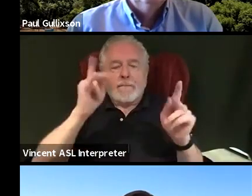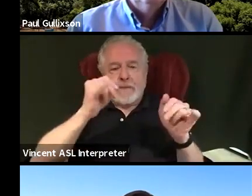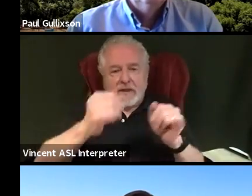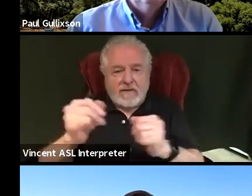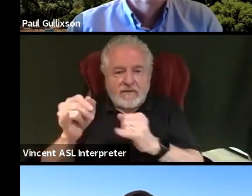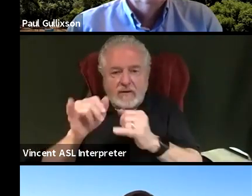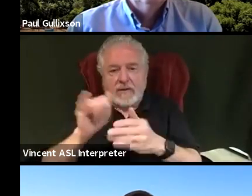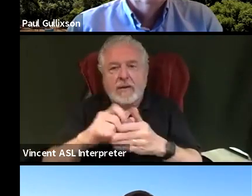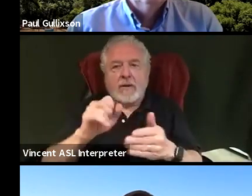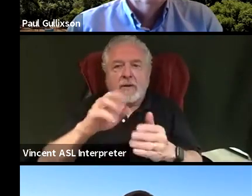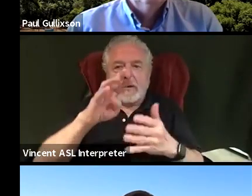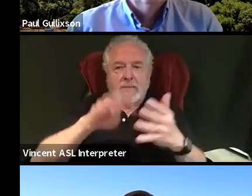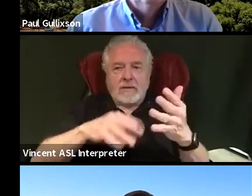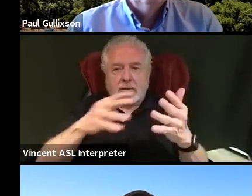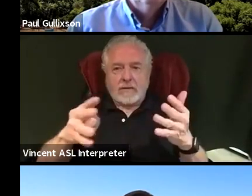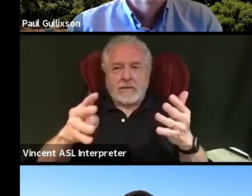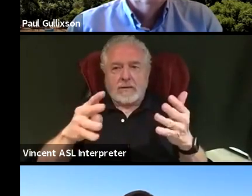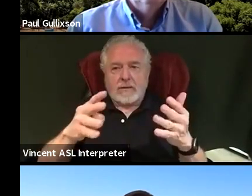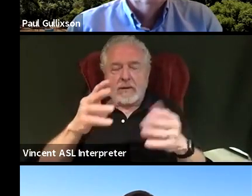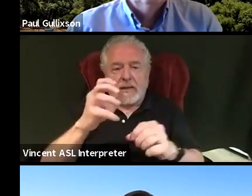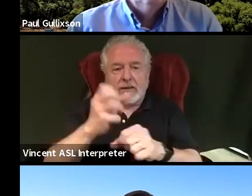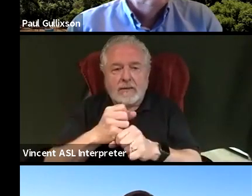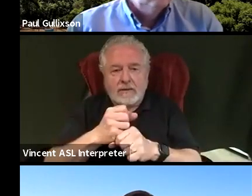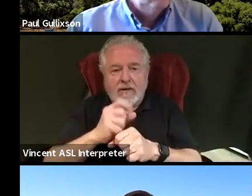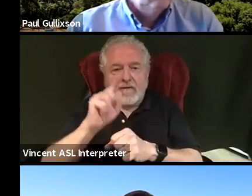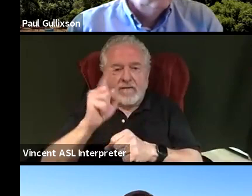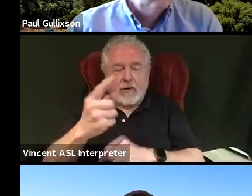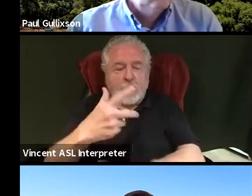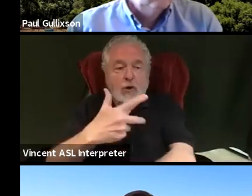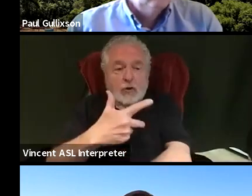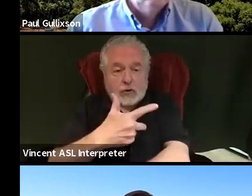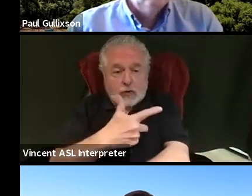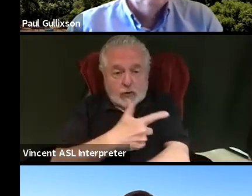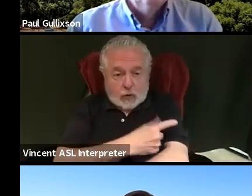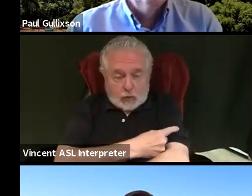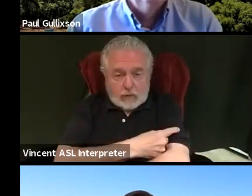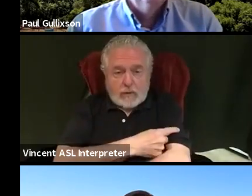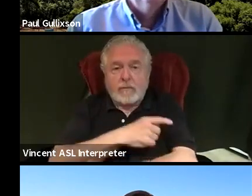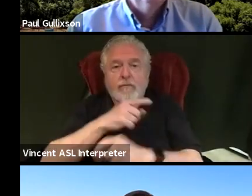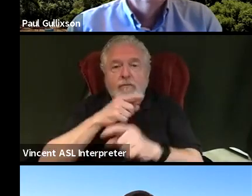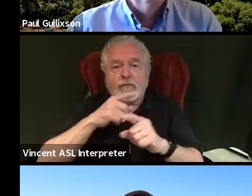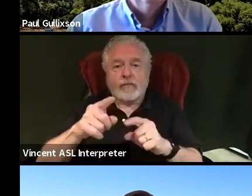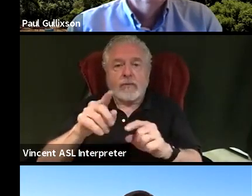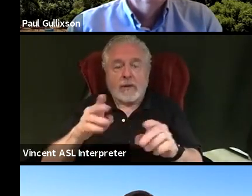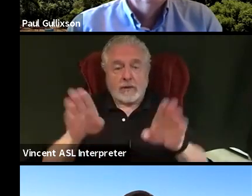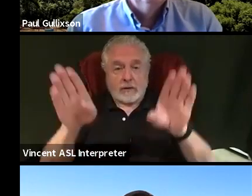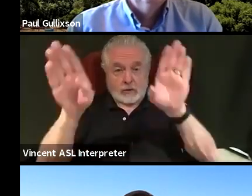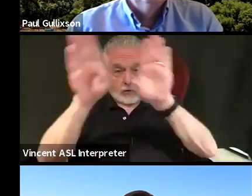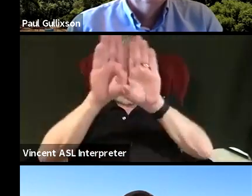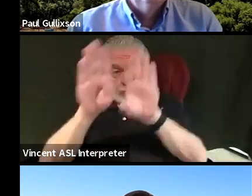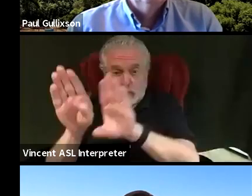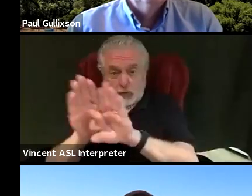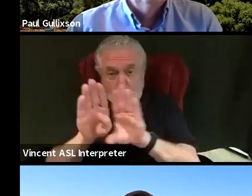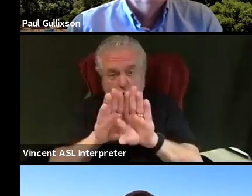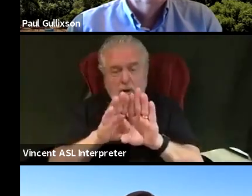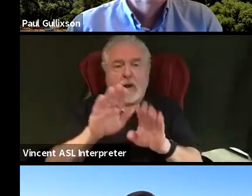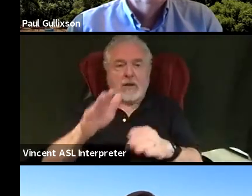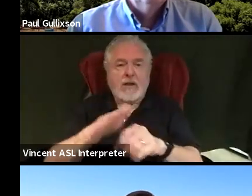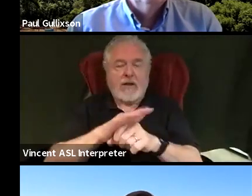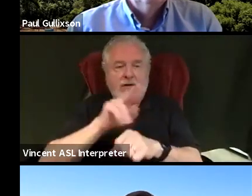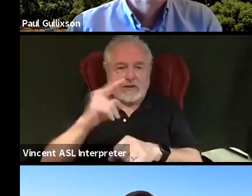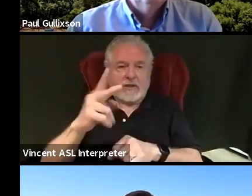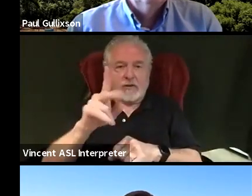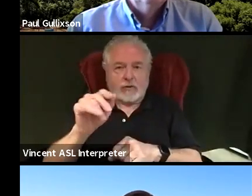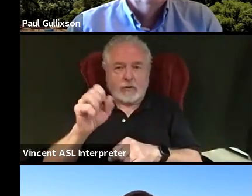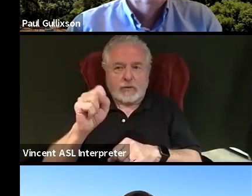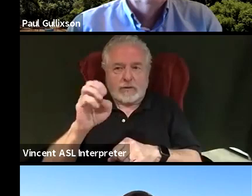individuals that are getting first doses during the shutdown period are covered for second